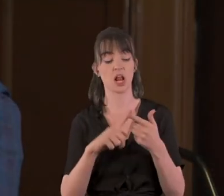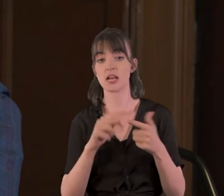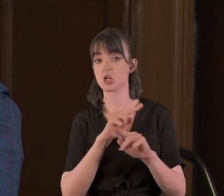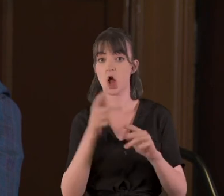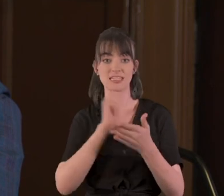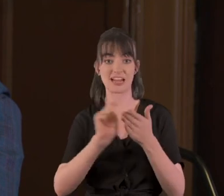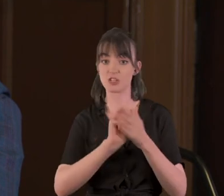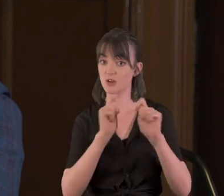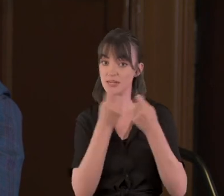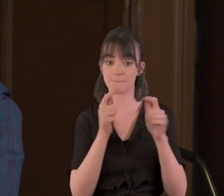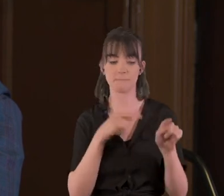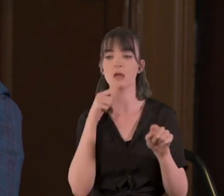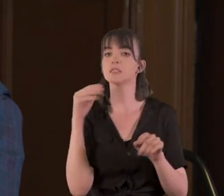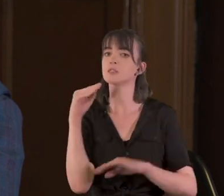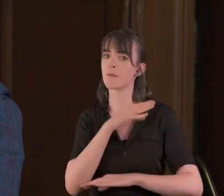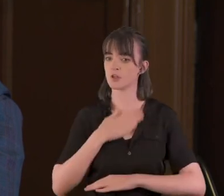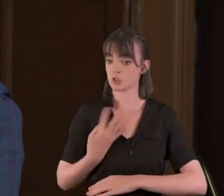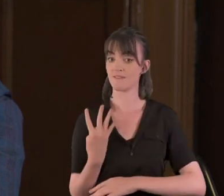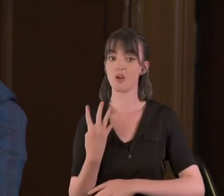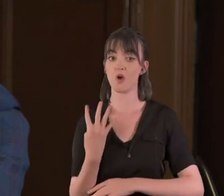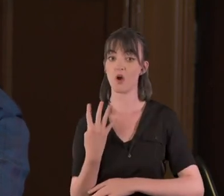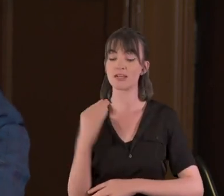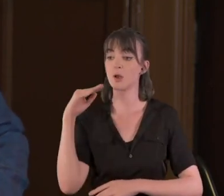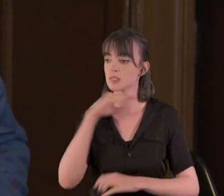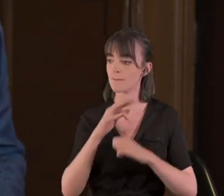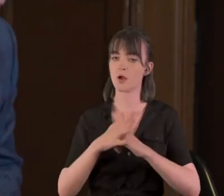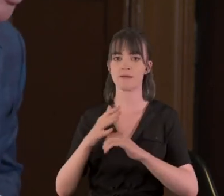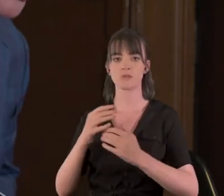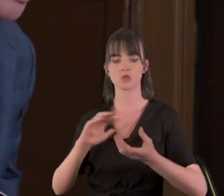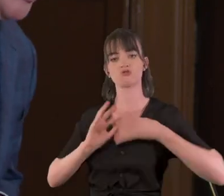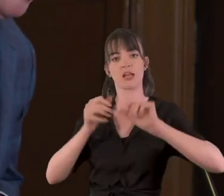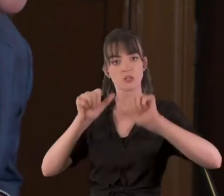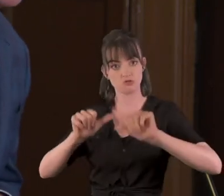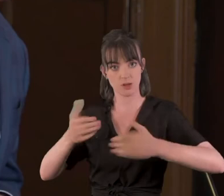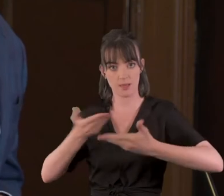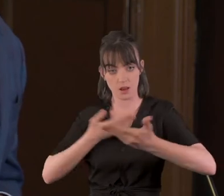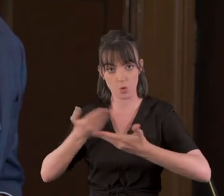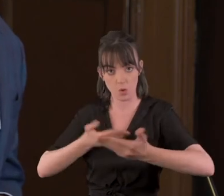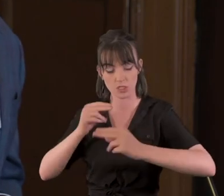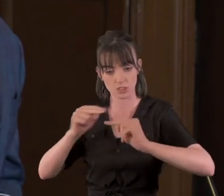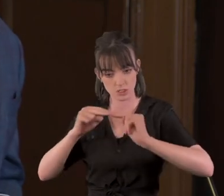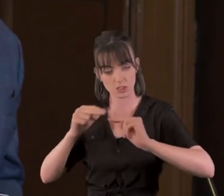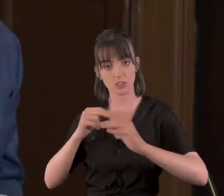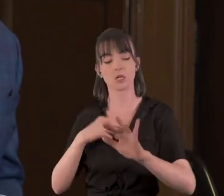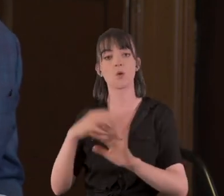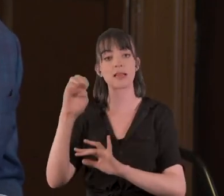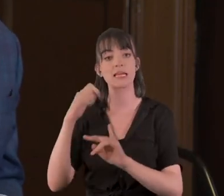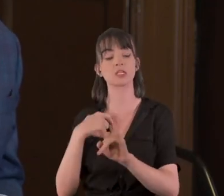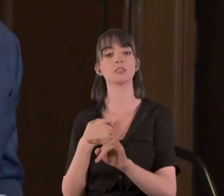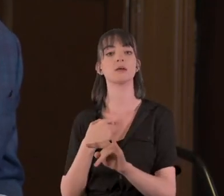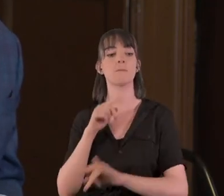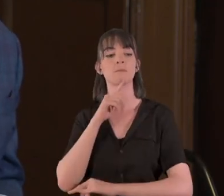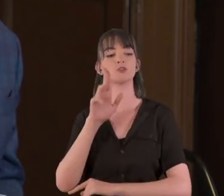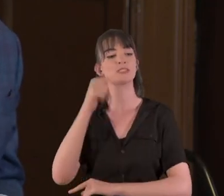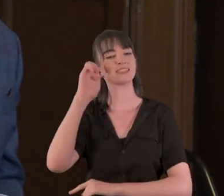is obviously very important in helping to bring about an agreement. Again, I mean, it looks like the British deployed a tactic that was